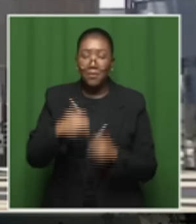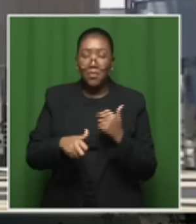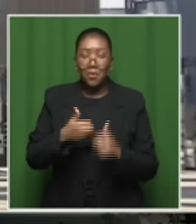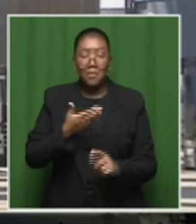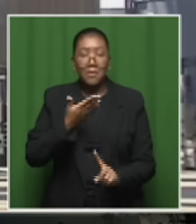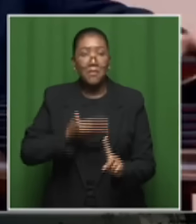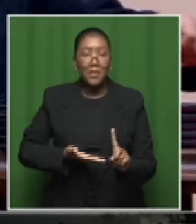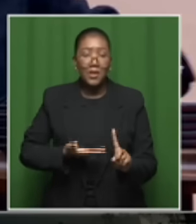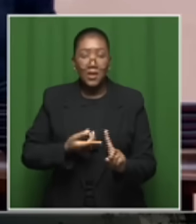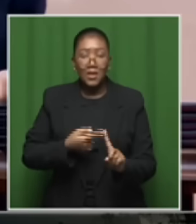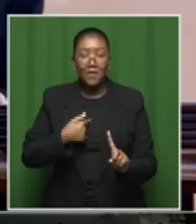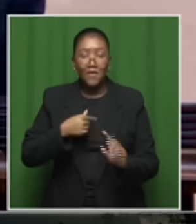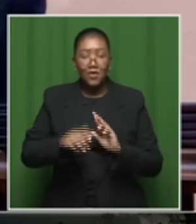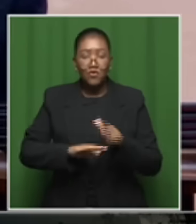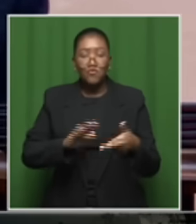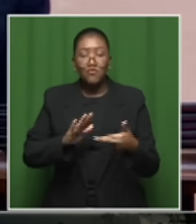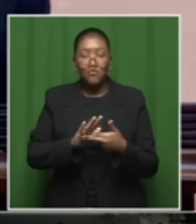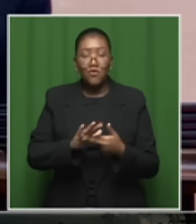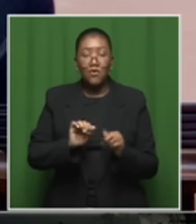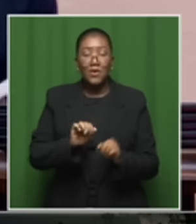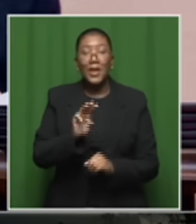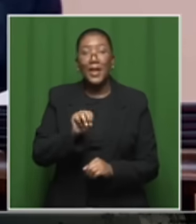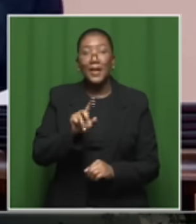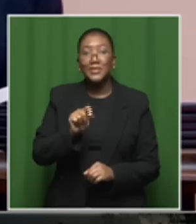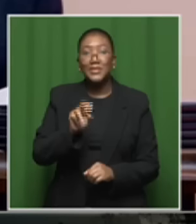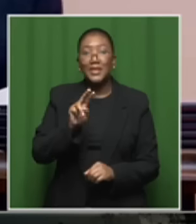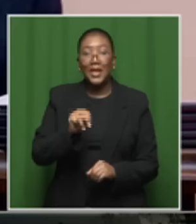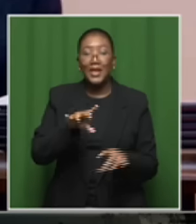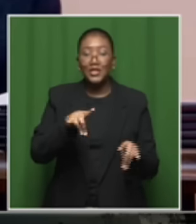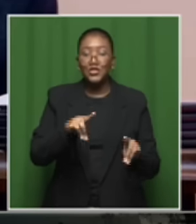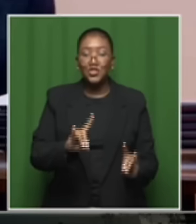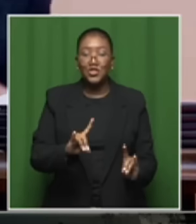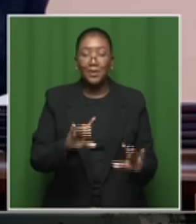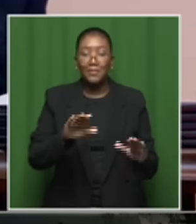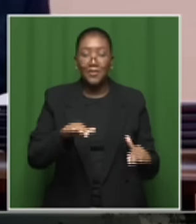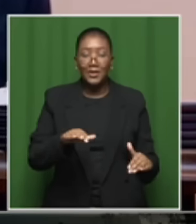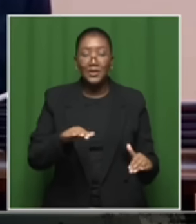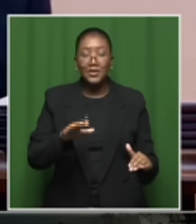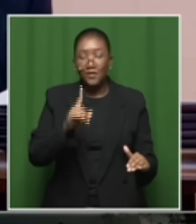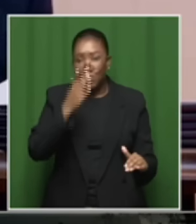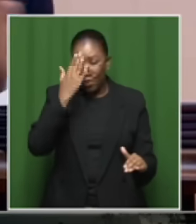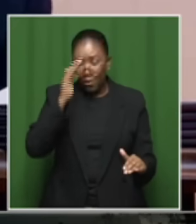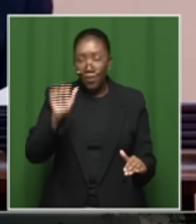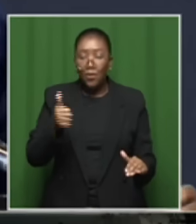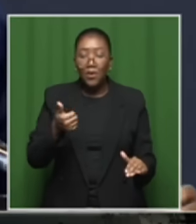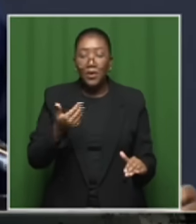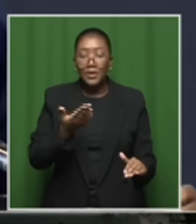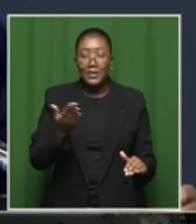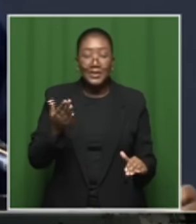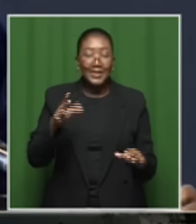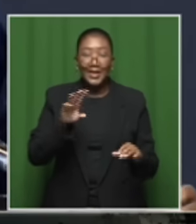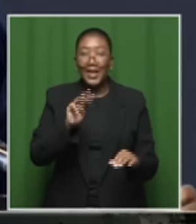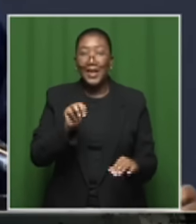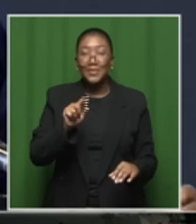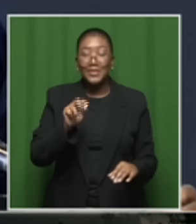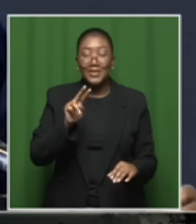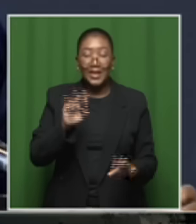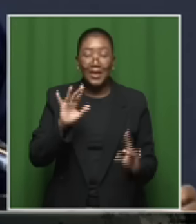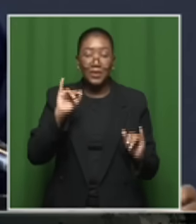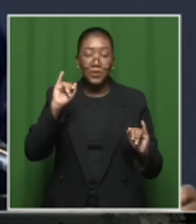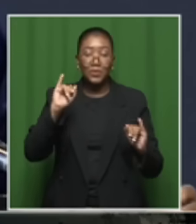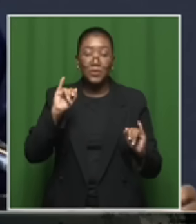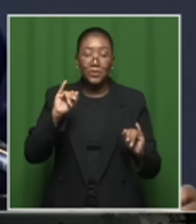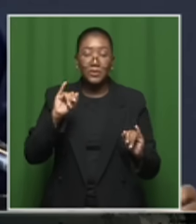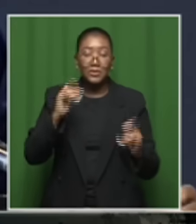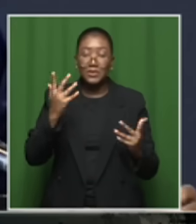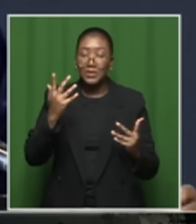question his role as the chairperson of MTN. And MTN at the moment, and we know this, are embroiled in very serious legal action in the US